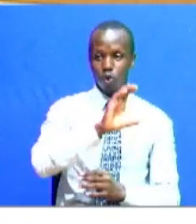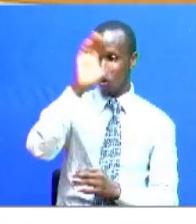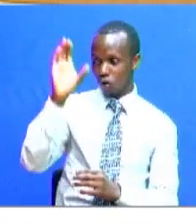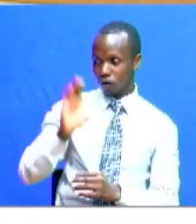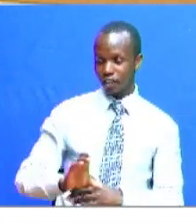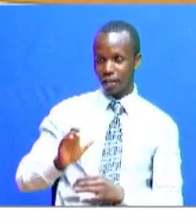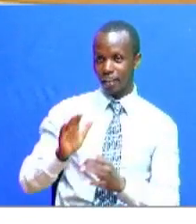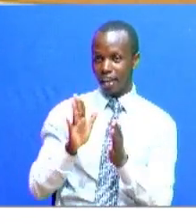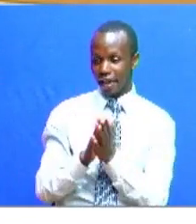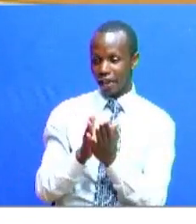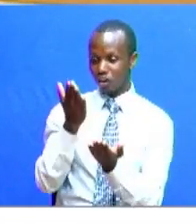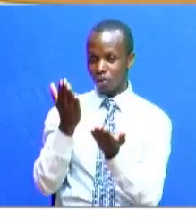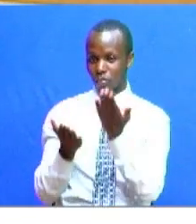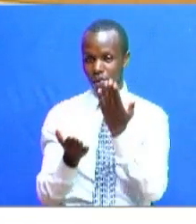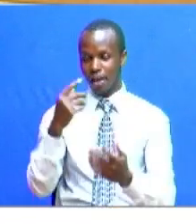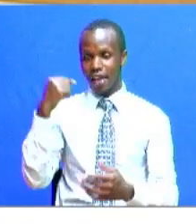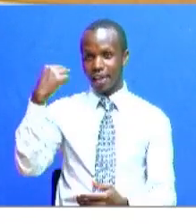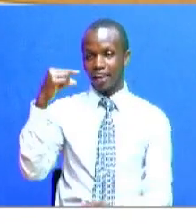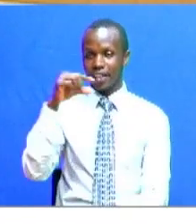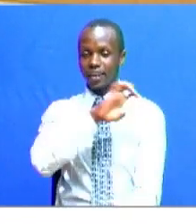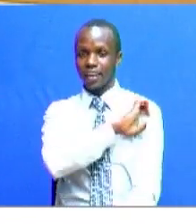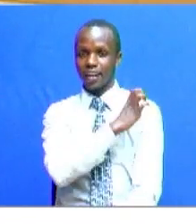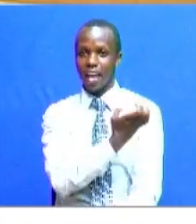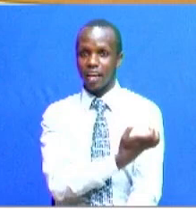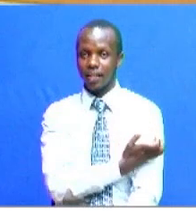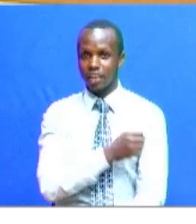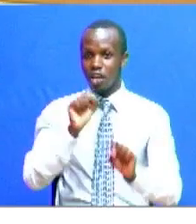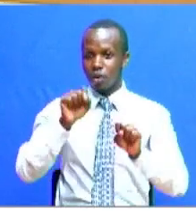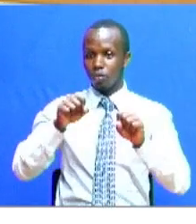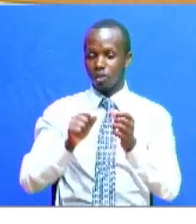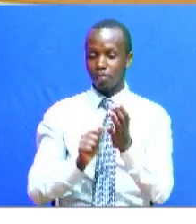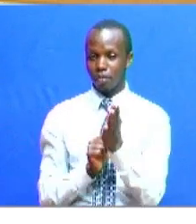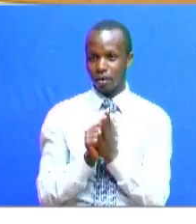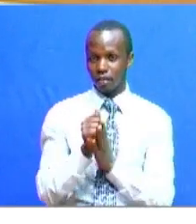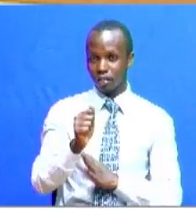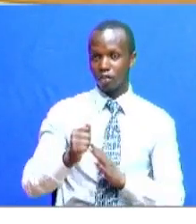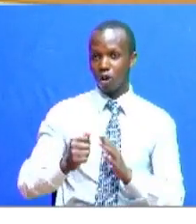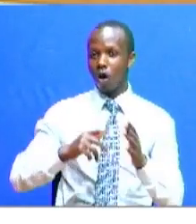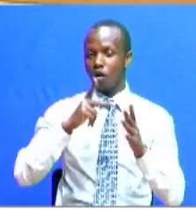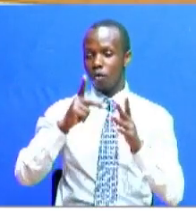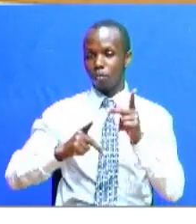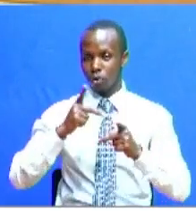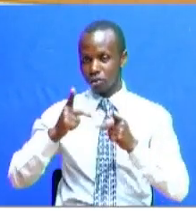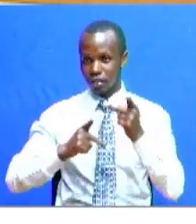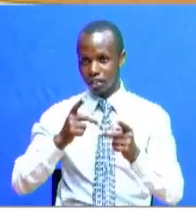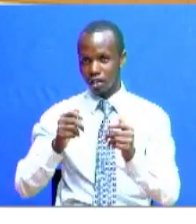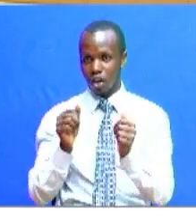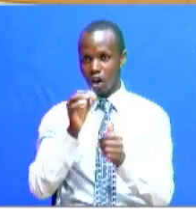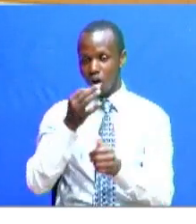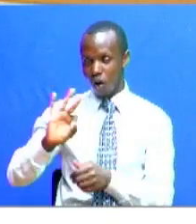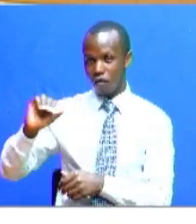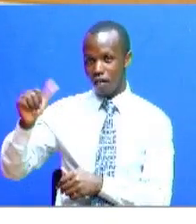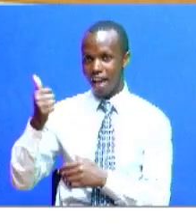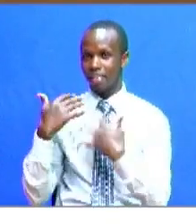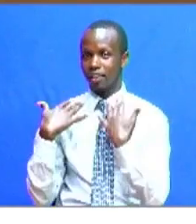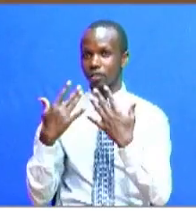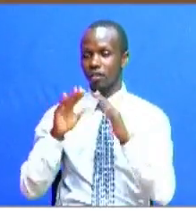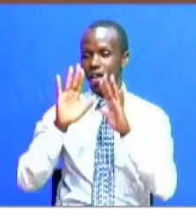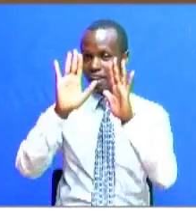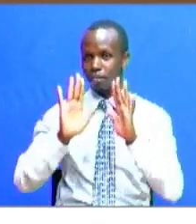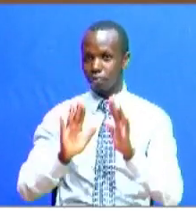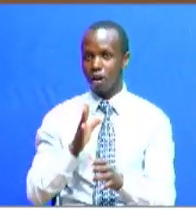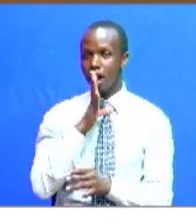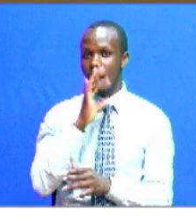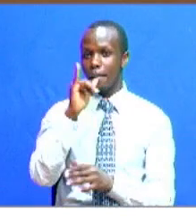incomparable green energy potential as well as the manufacturing and industrial processing of other plentiful resources by means